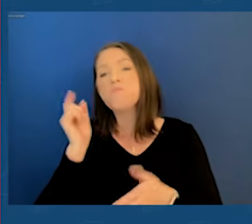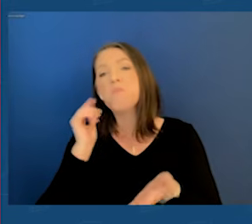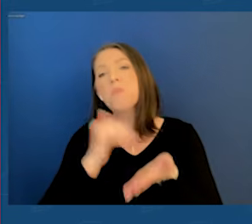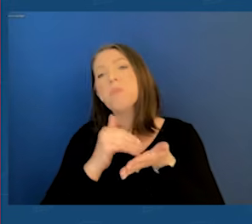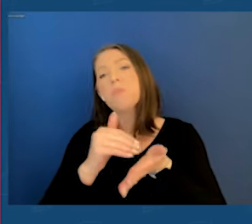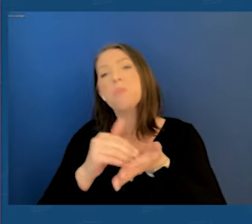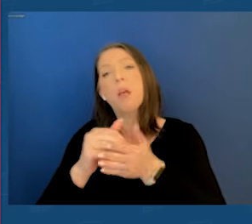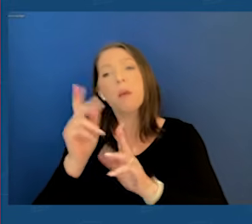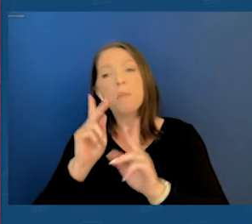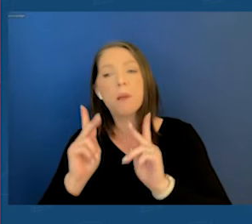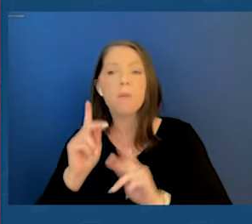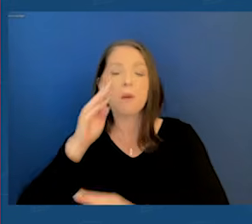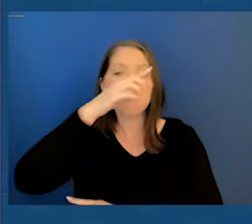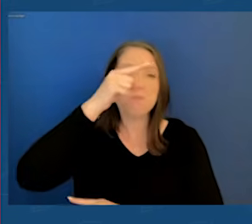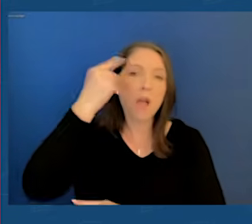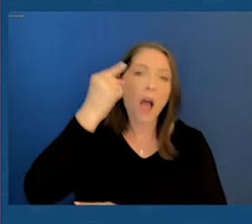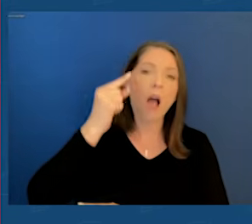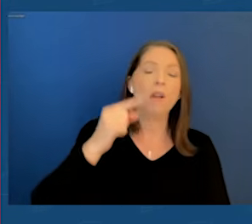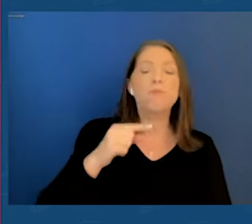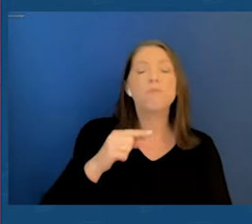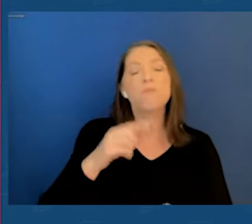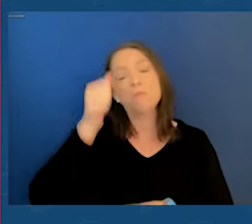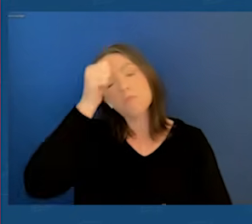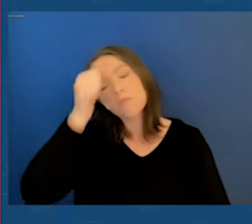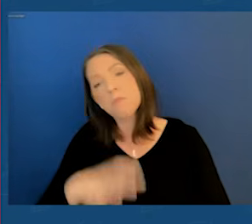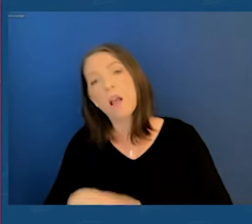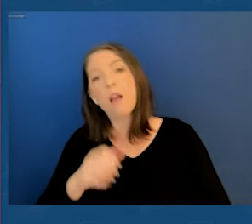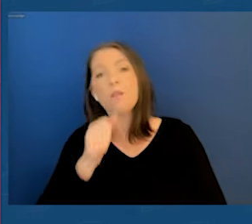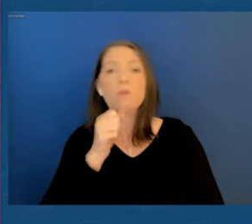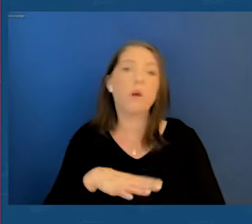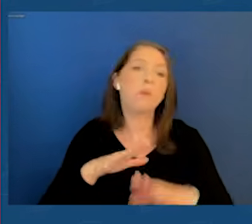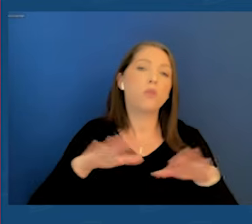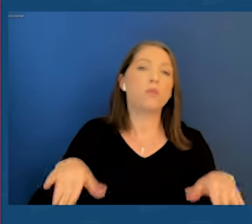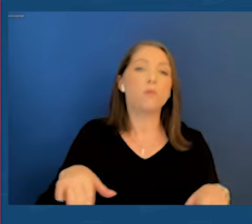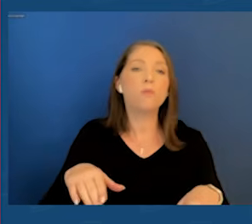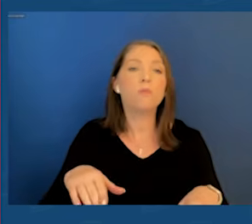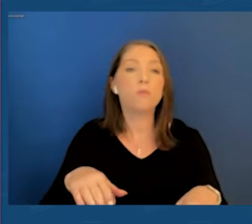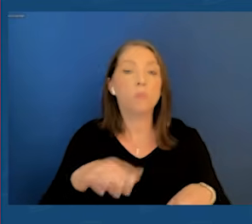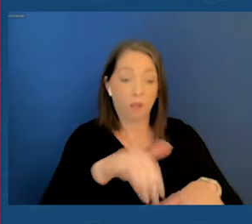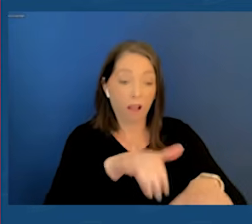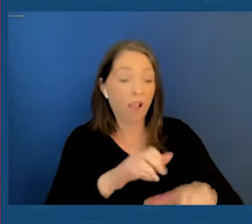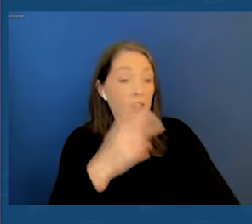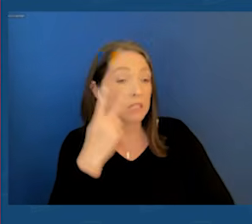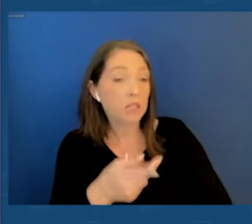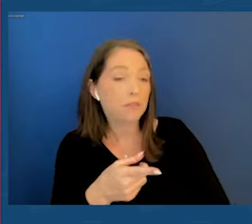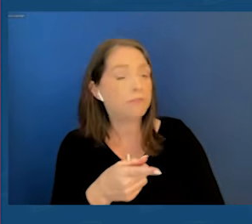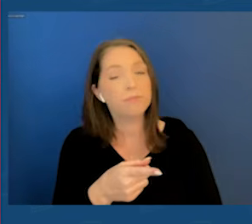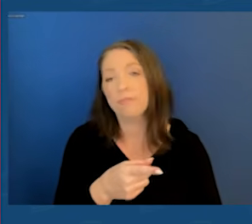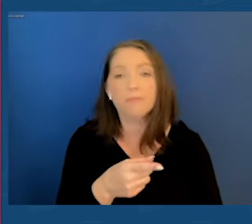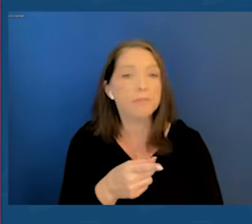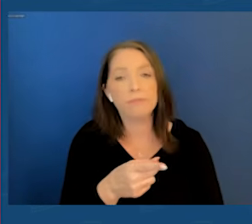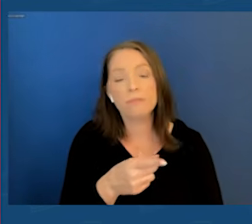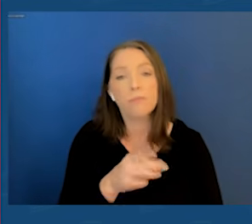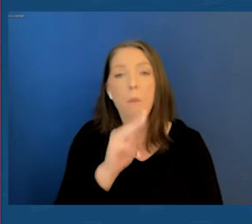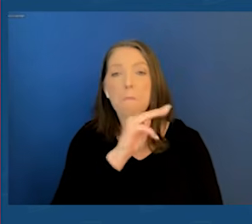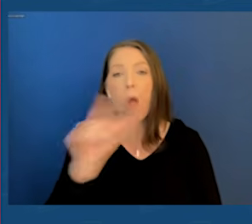baby, and children, you will see a strip mall. You will see a convenience store.